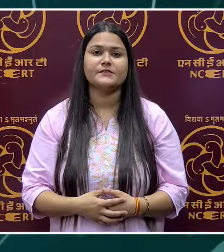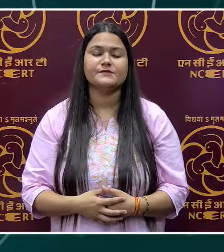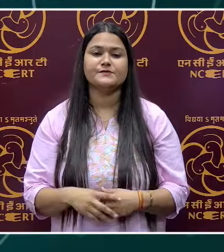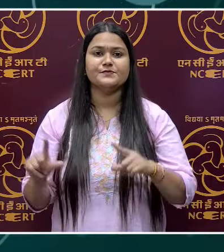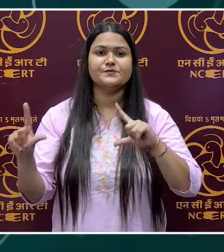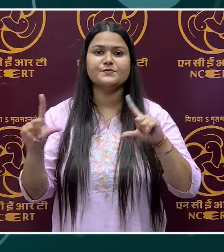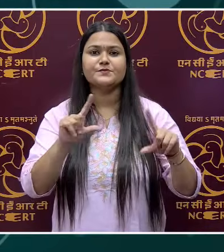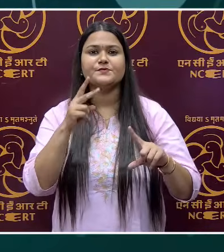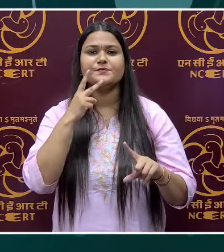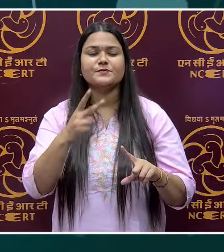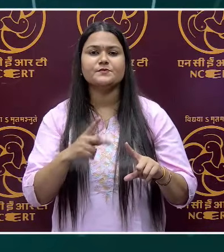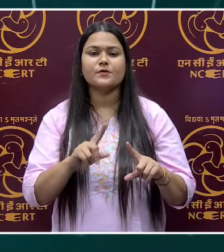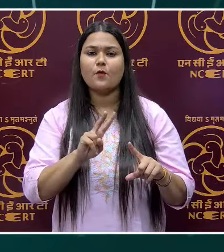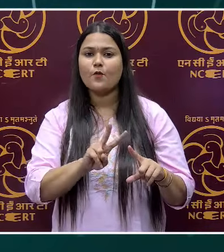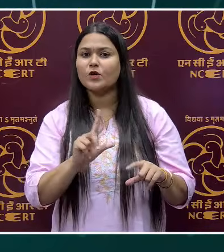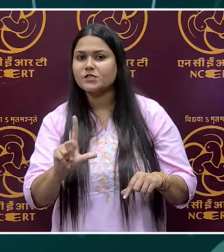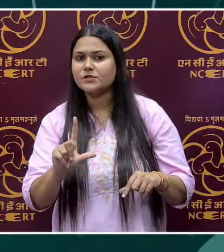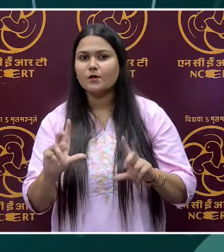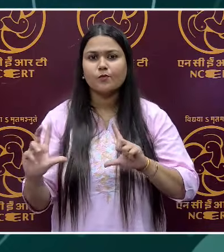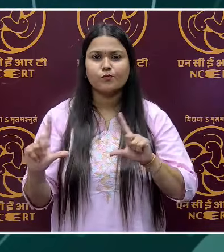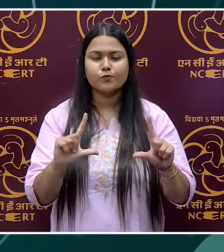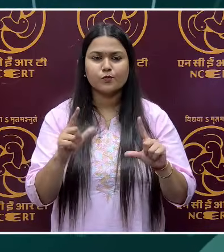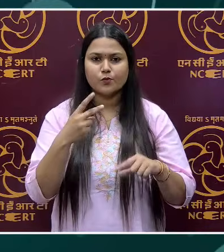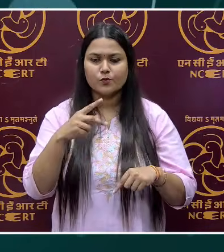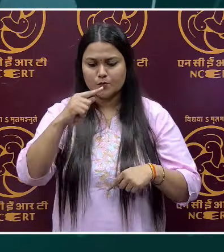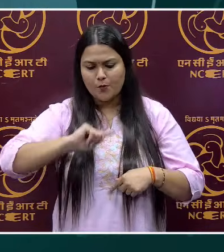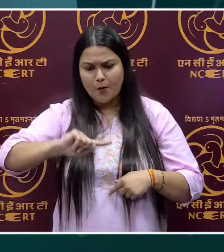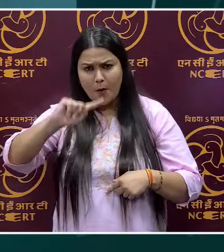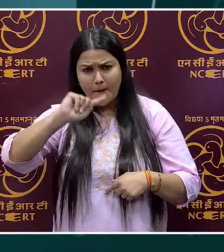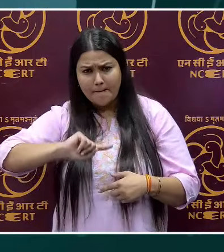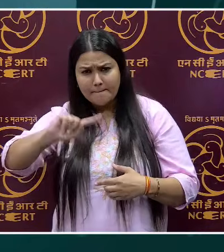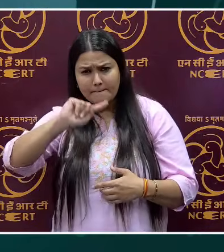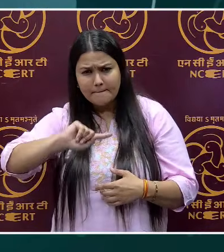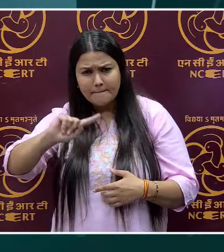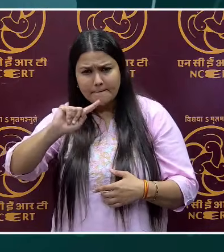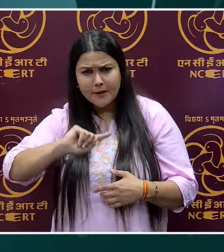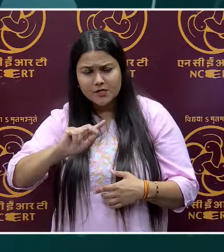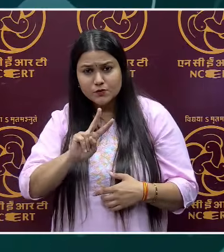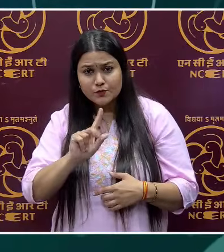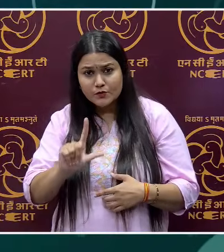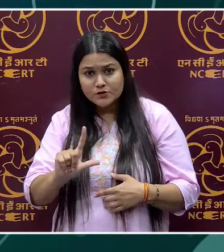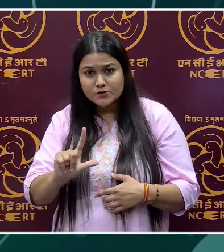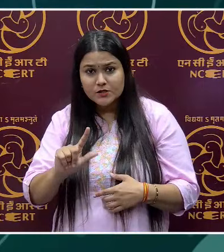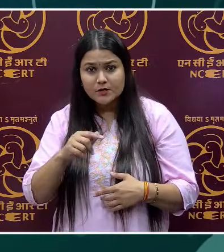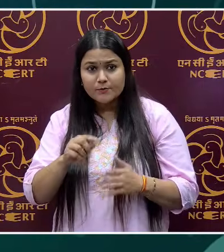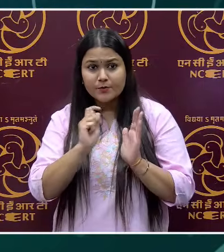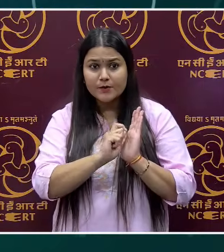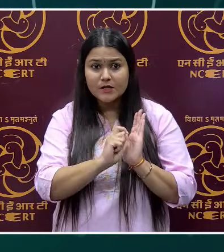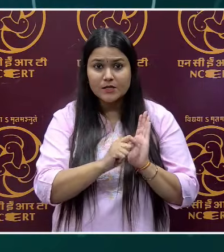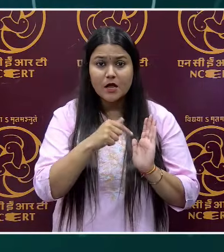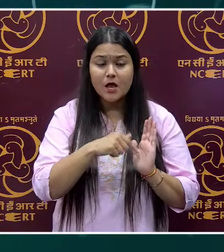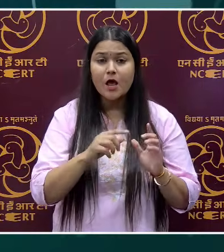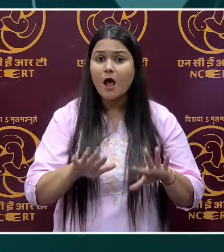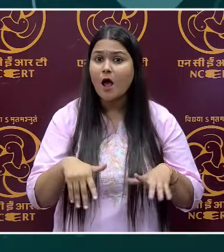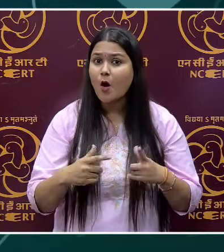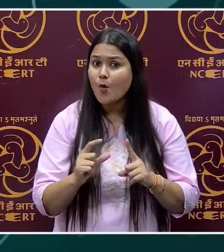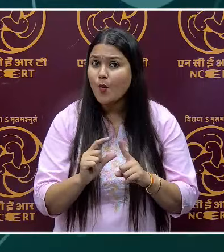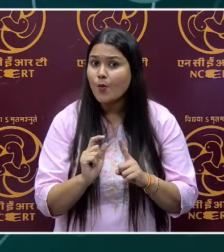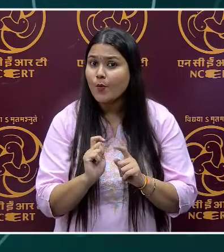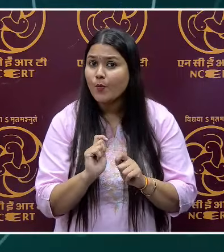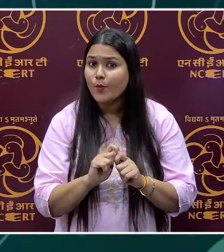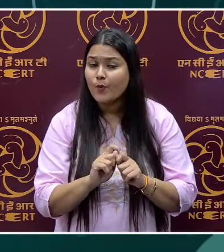virtual labs platform, and we will scroll down. About the virtual labs, it is written how it works and how